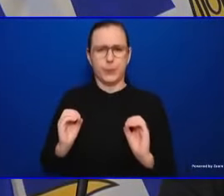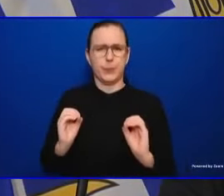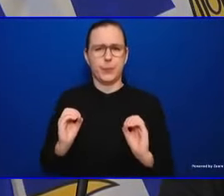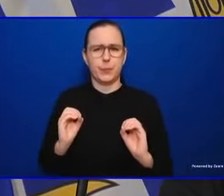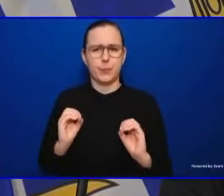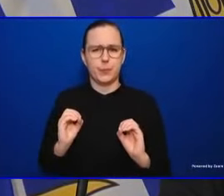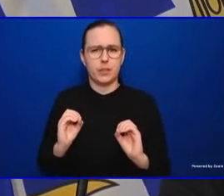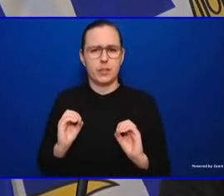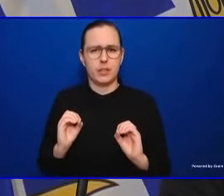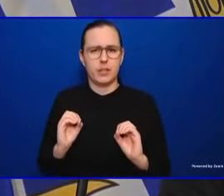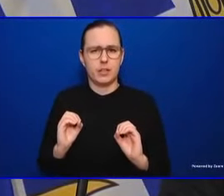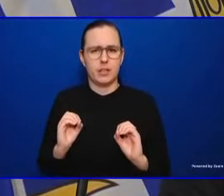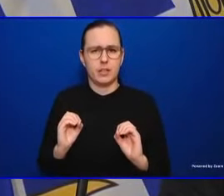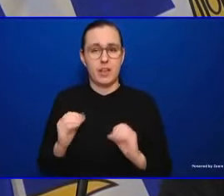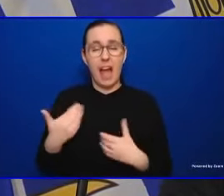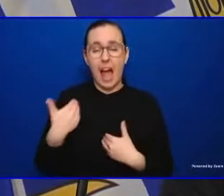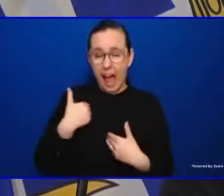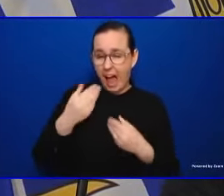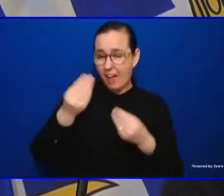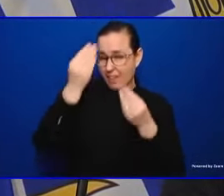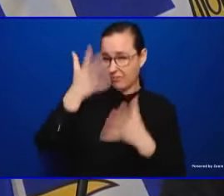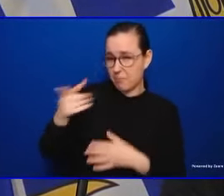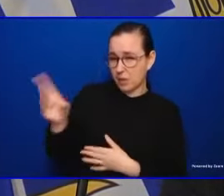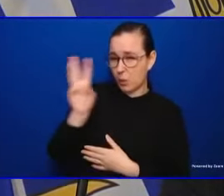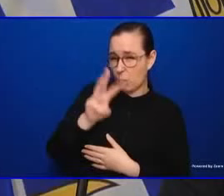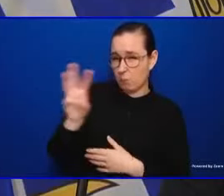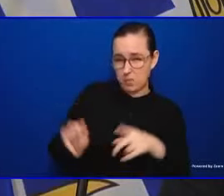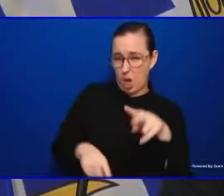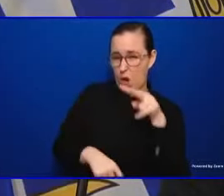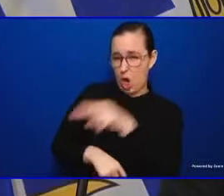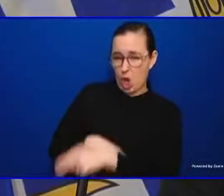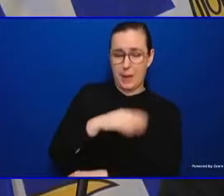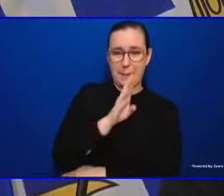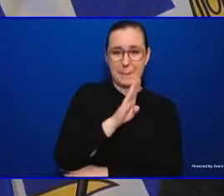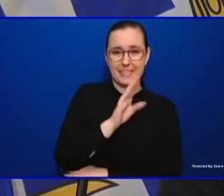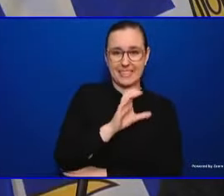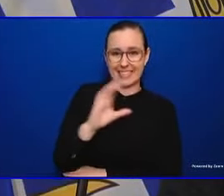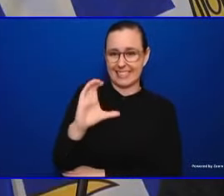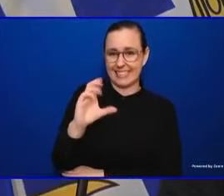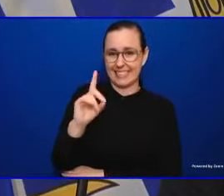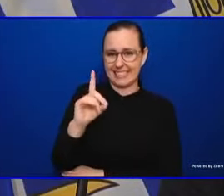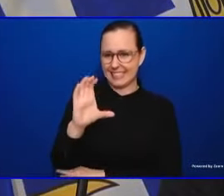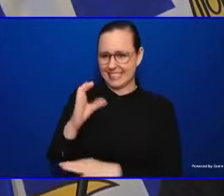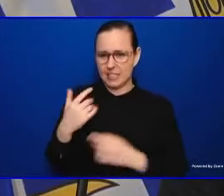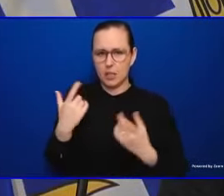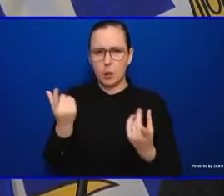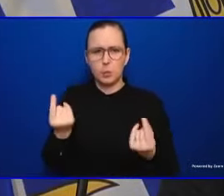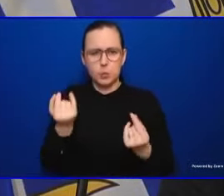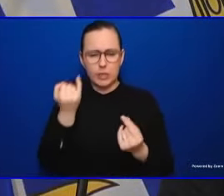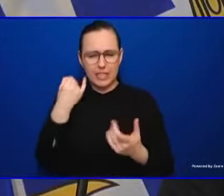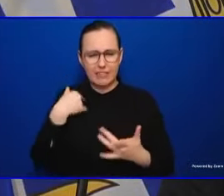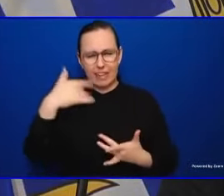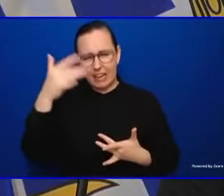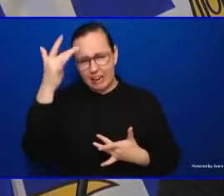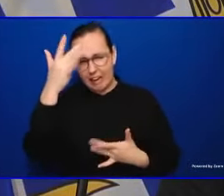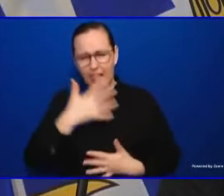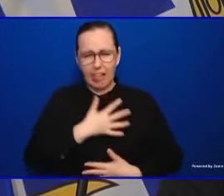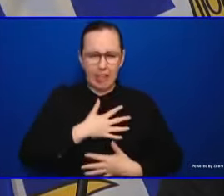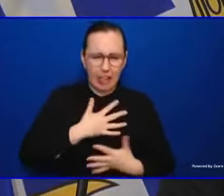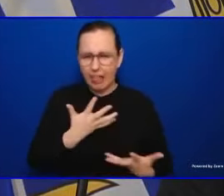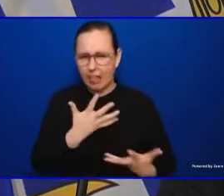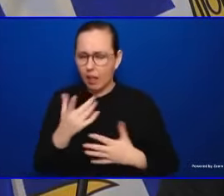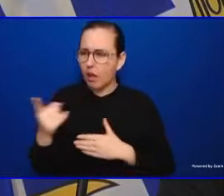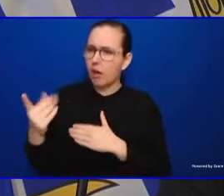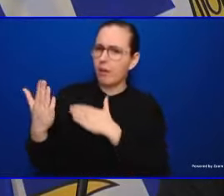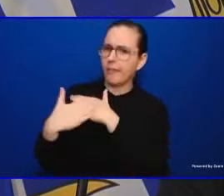through those symptoms over the period of your infectiousness and the period of your illness. For